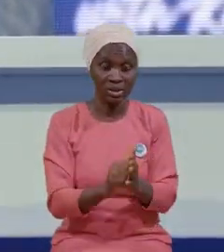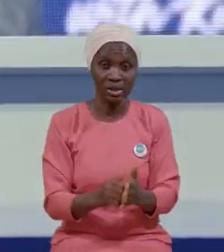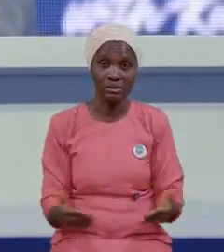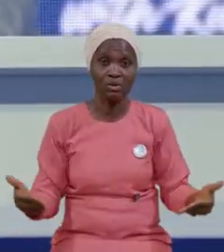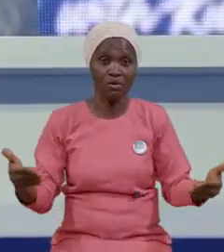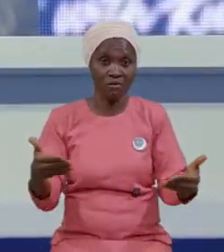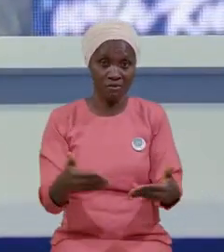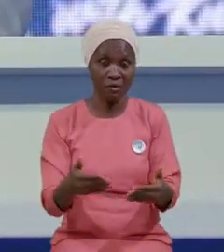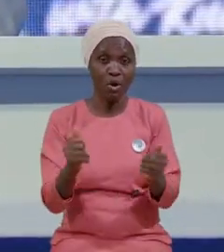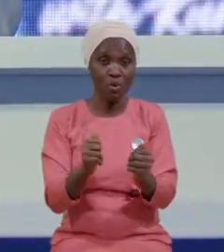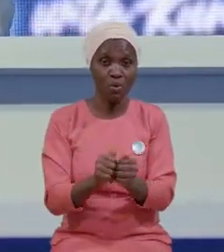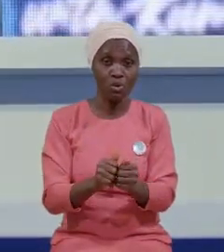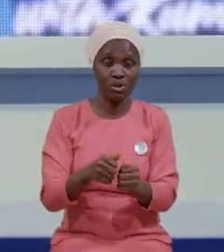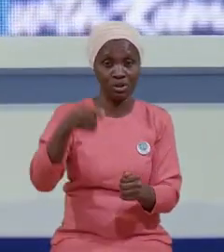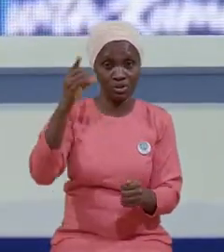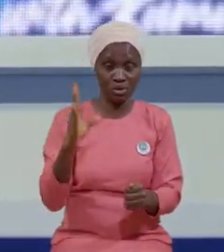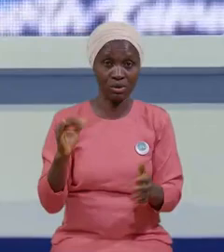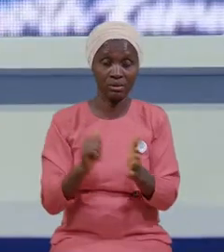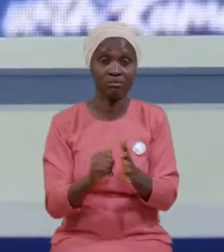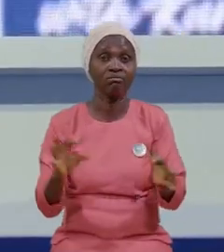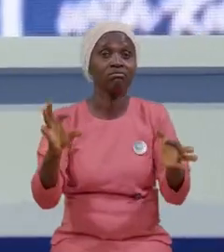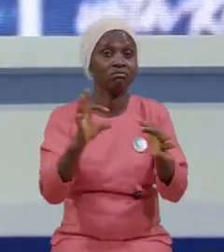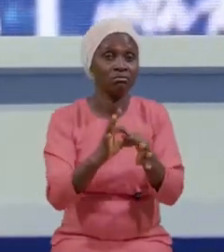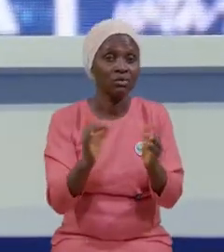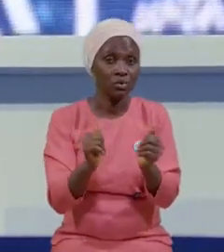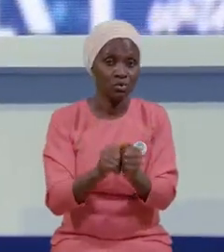anyone that becomes a member of the family of God,